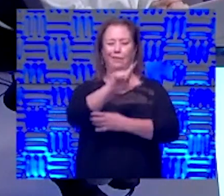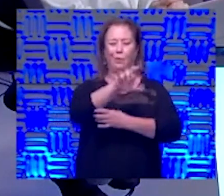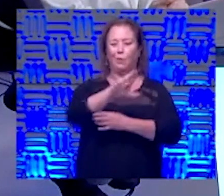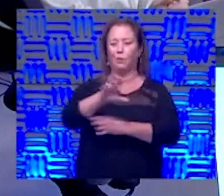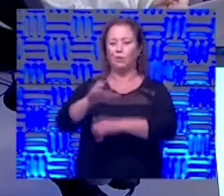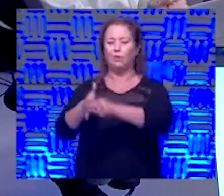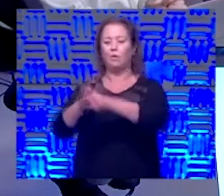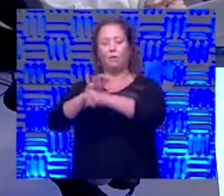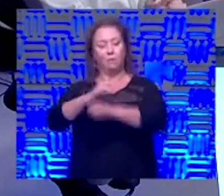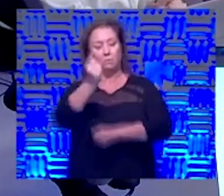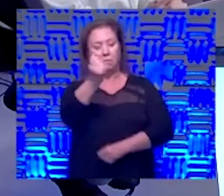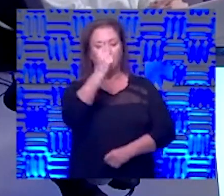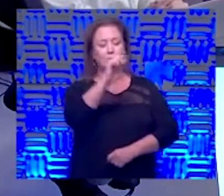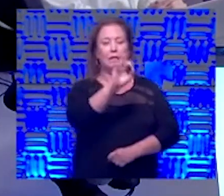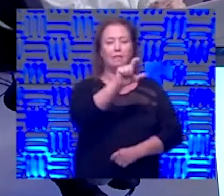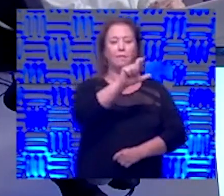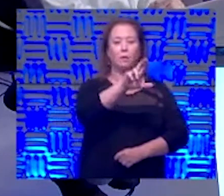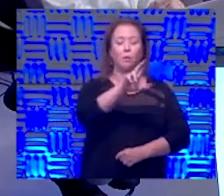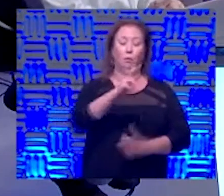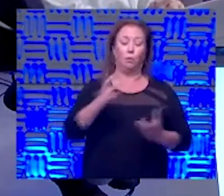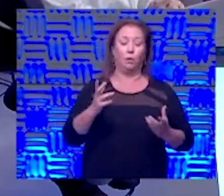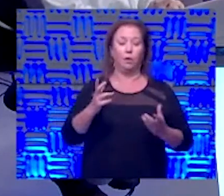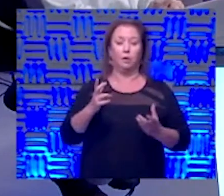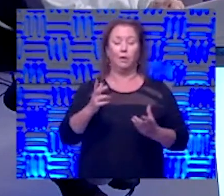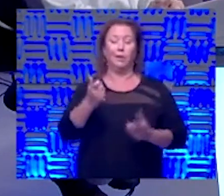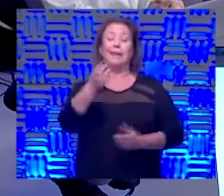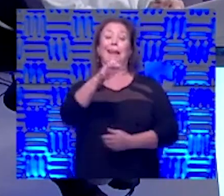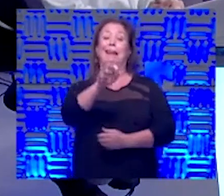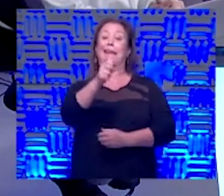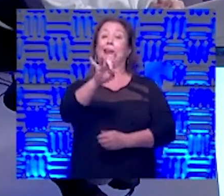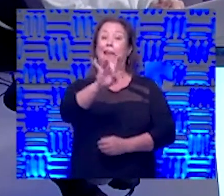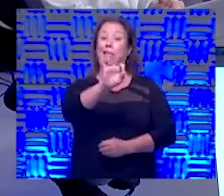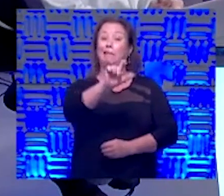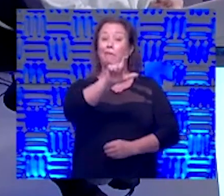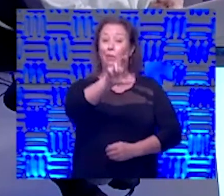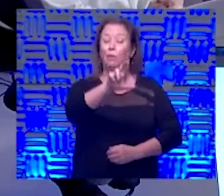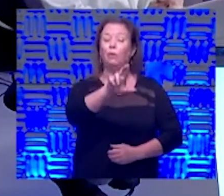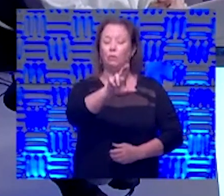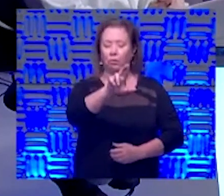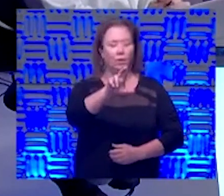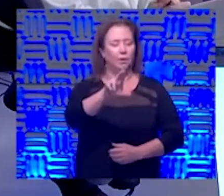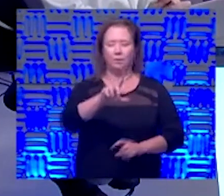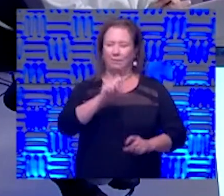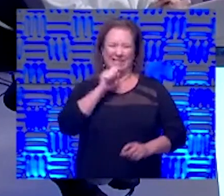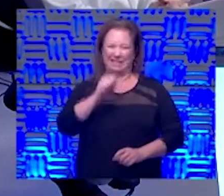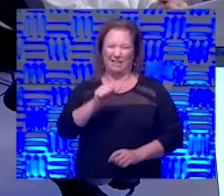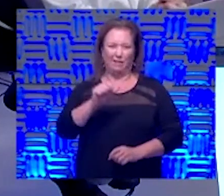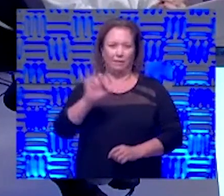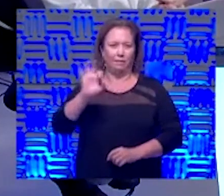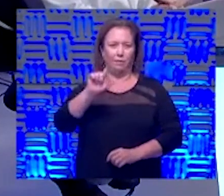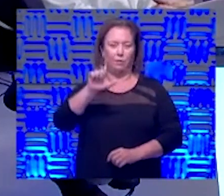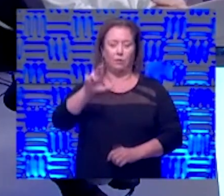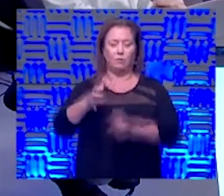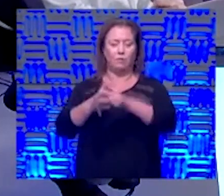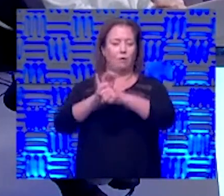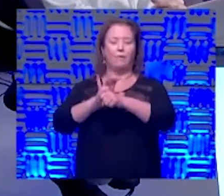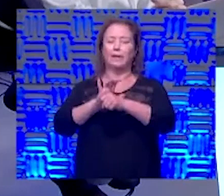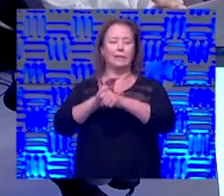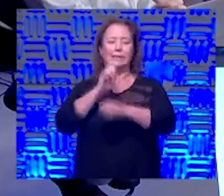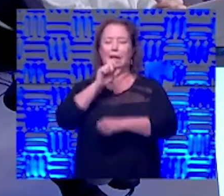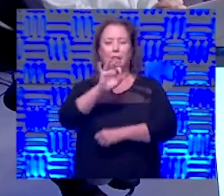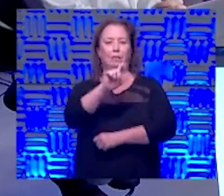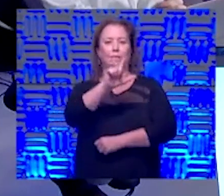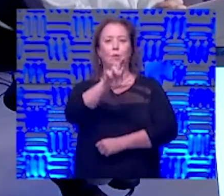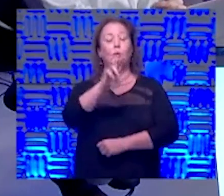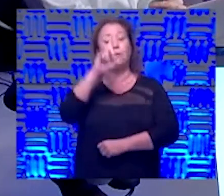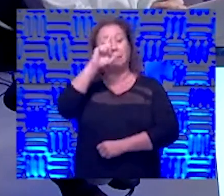and understand. It could have been the 1918 flu or influenza, but it's not really influenza because there is still a much higher death rate with